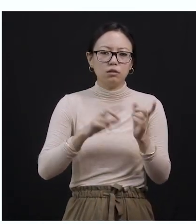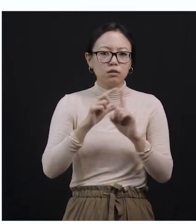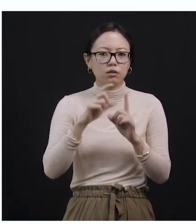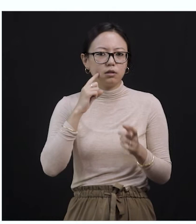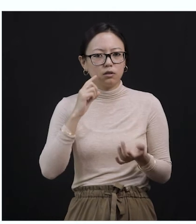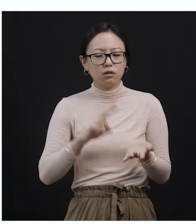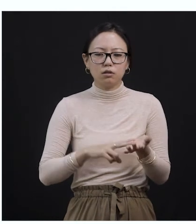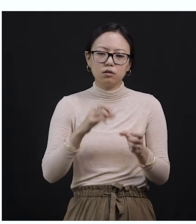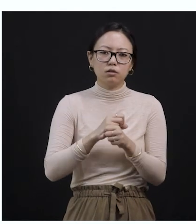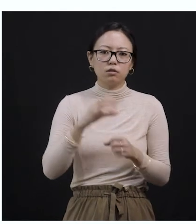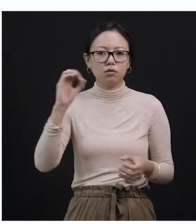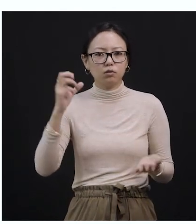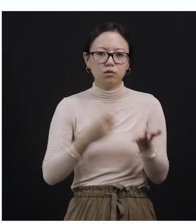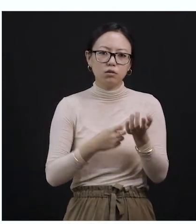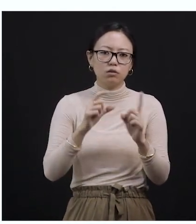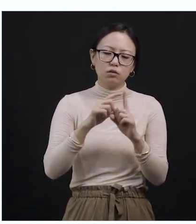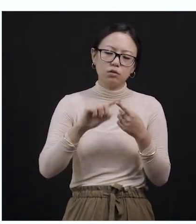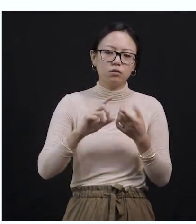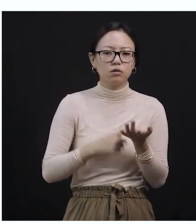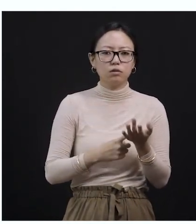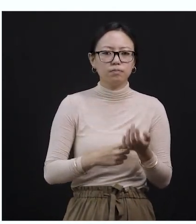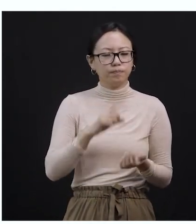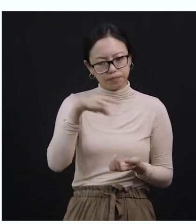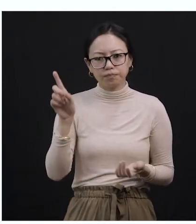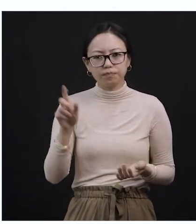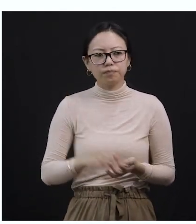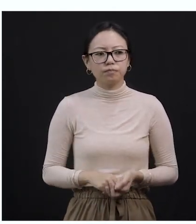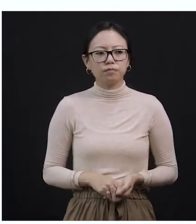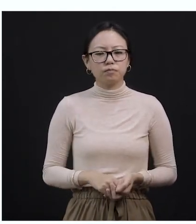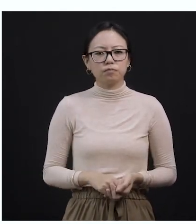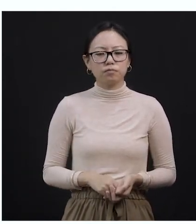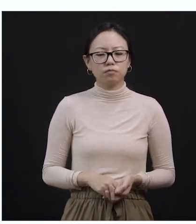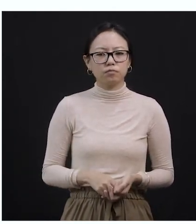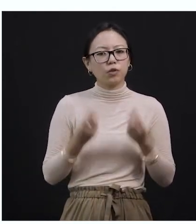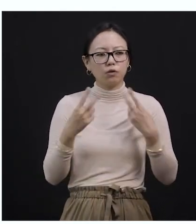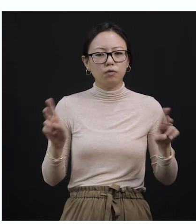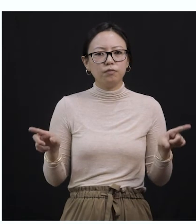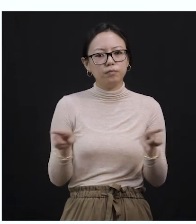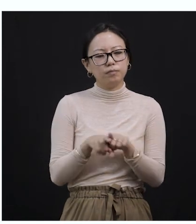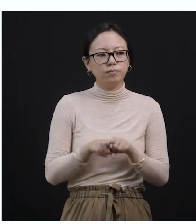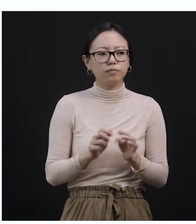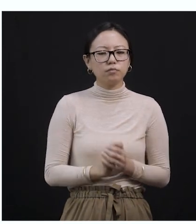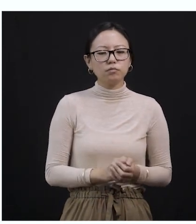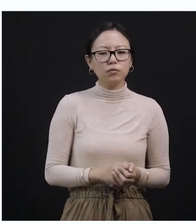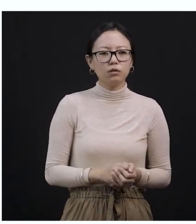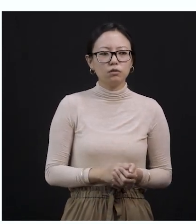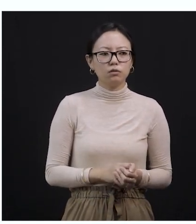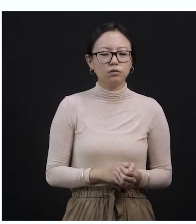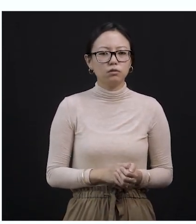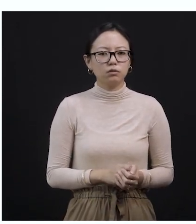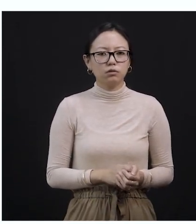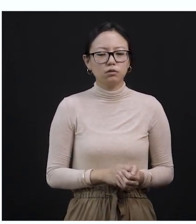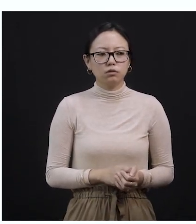descending order. All right, children? Now, let's do one more example on descending. Arrange the numbers